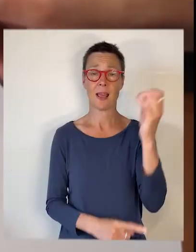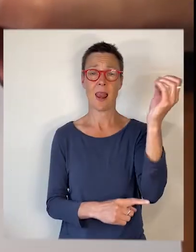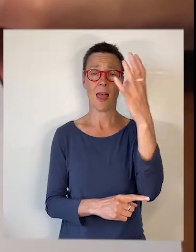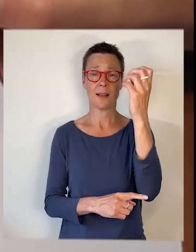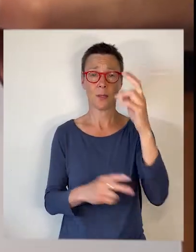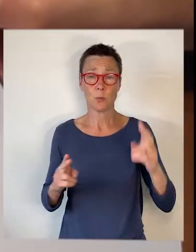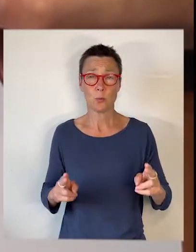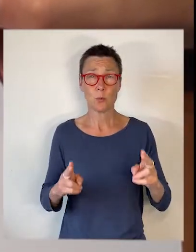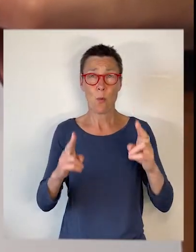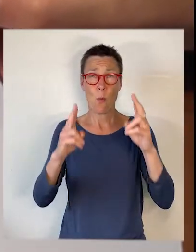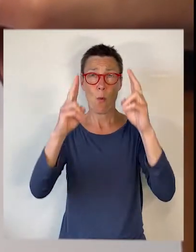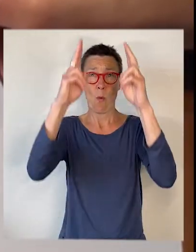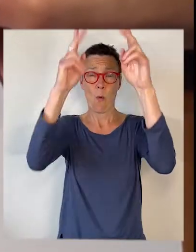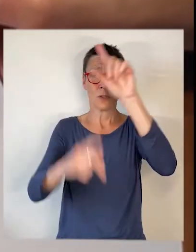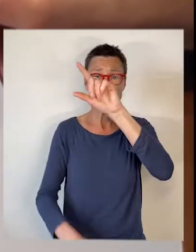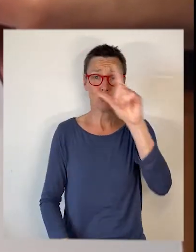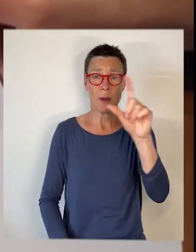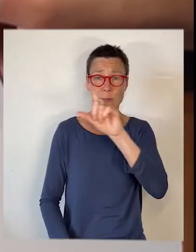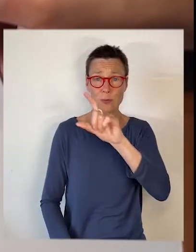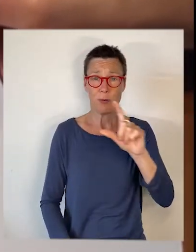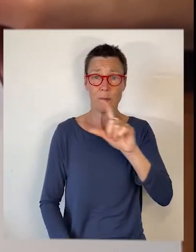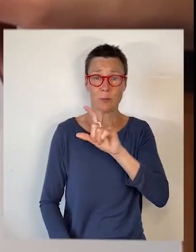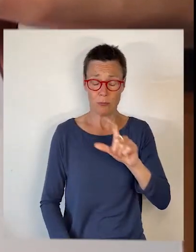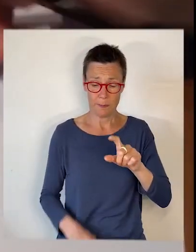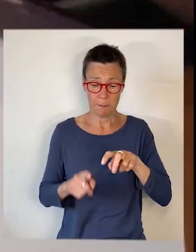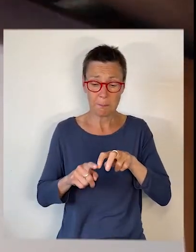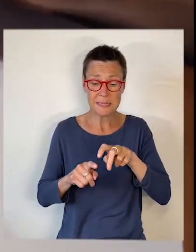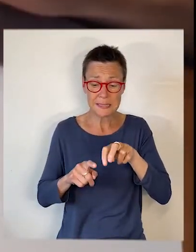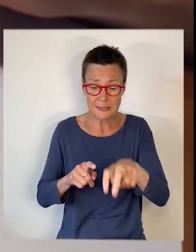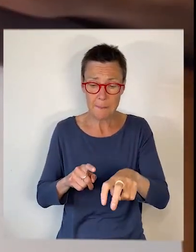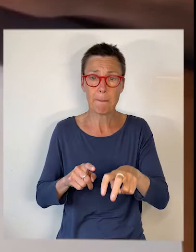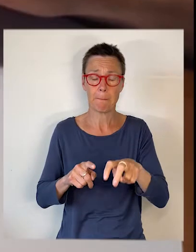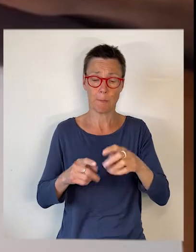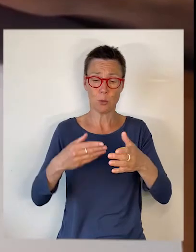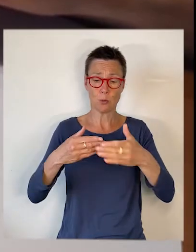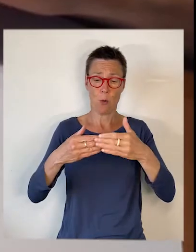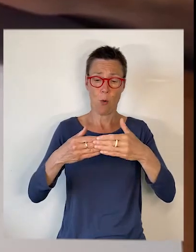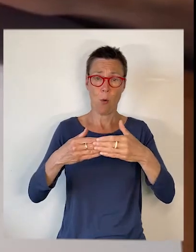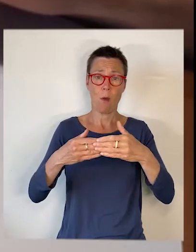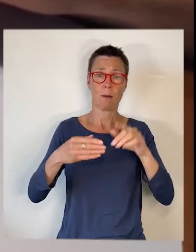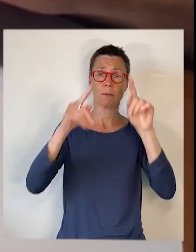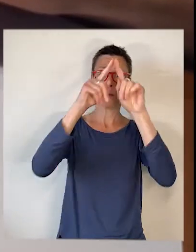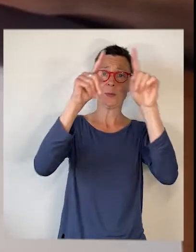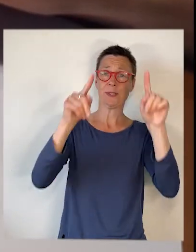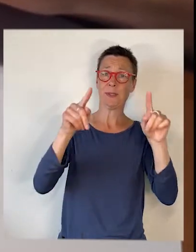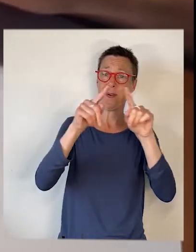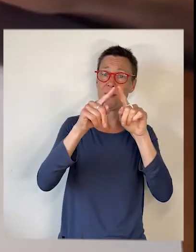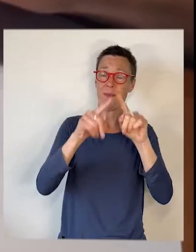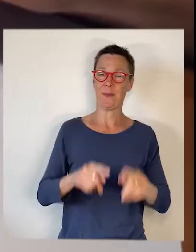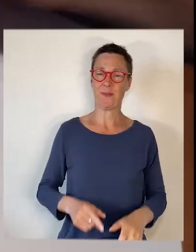And there's the front door for the lighthouse keeper to go in. And there's a window up here.